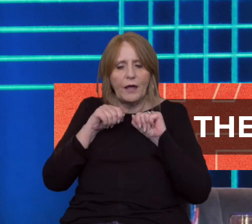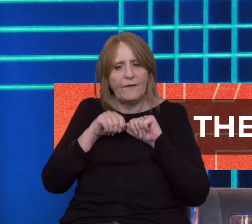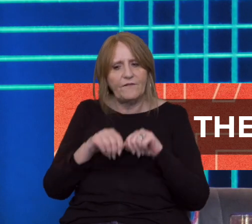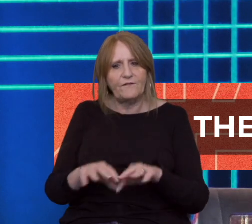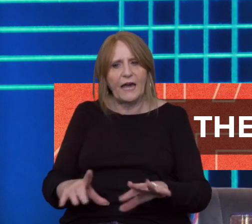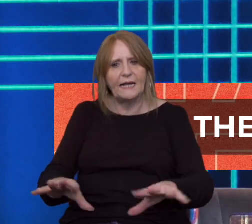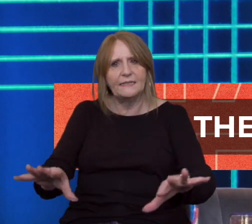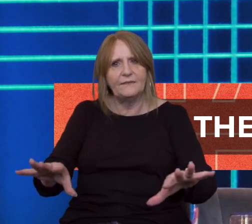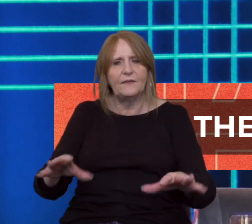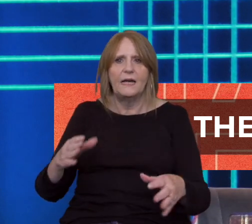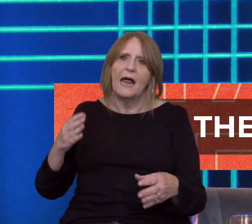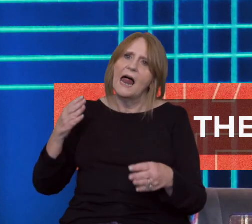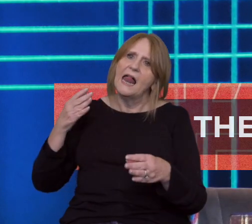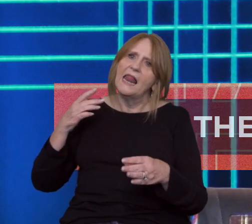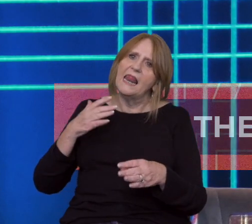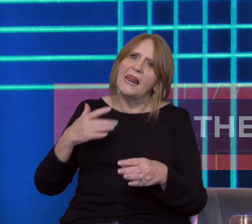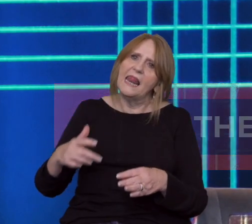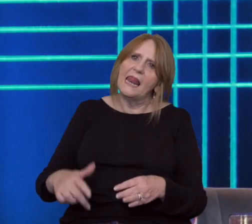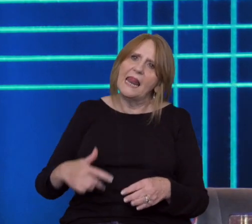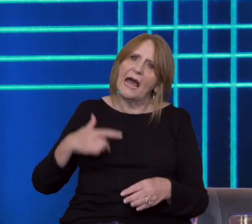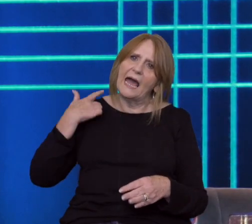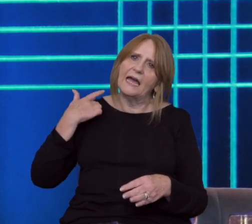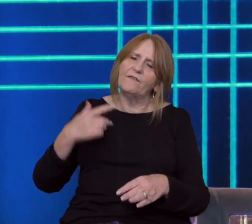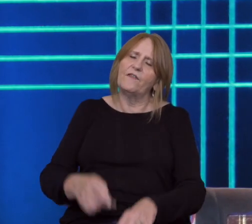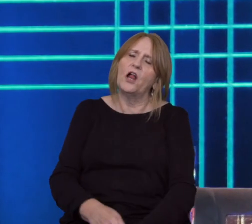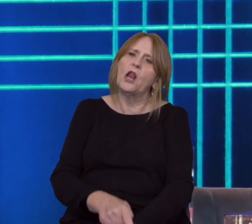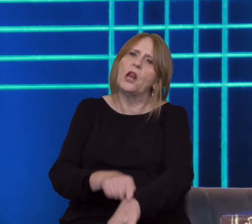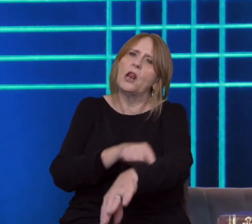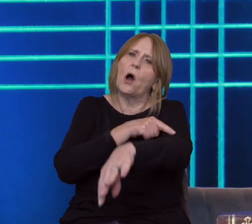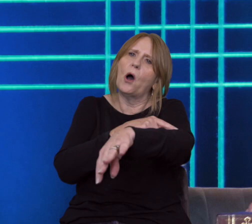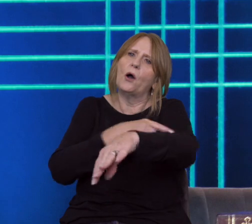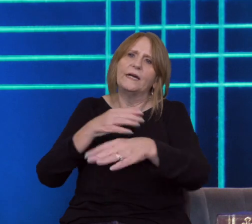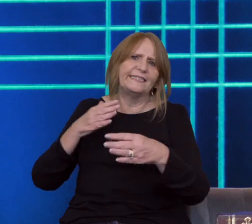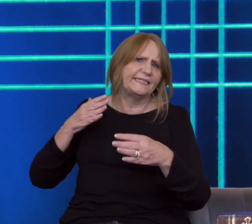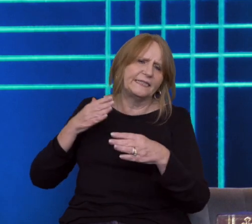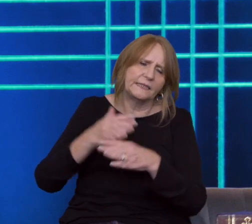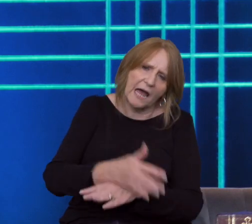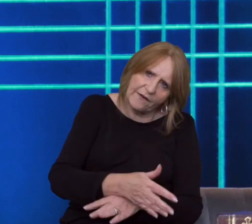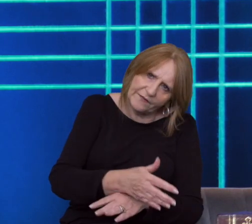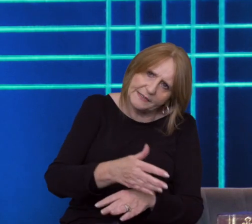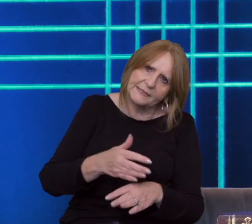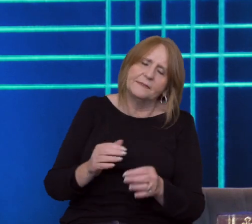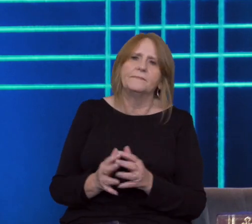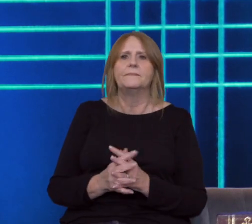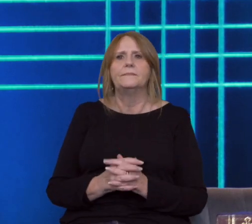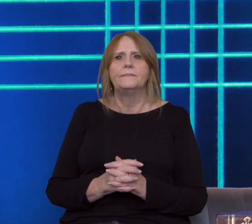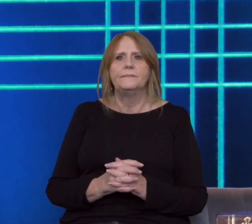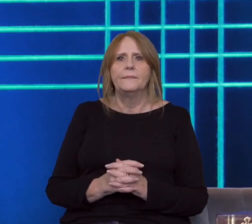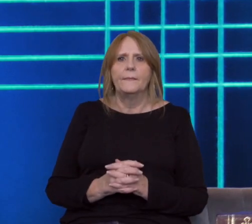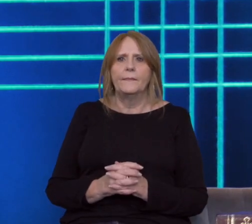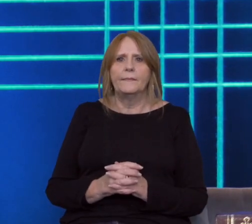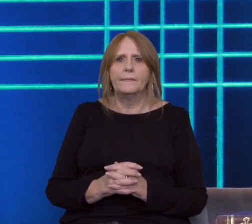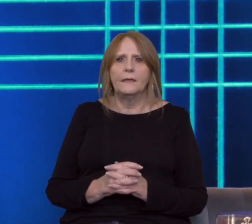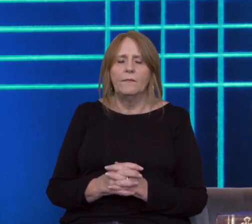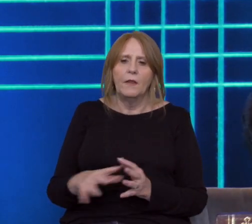lifelong service. You see, out of both of those places, the place of revelation and